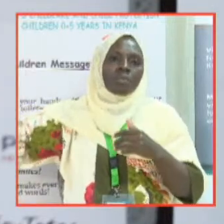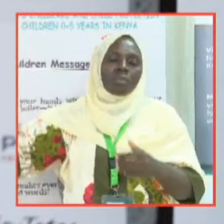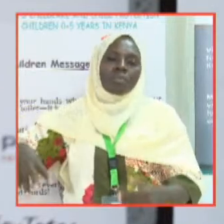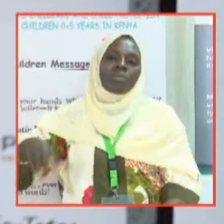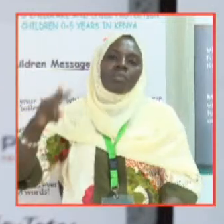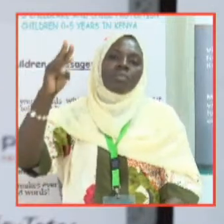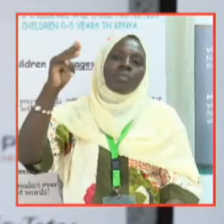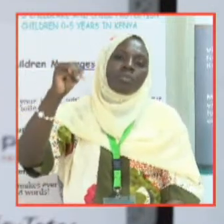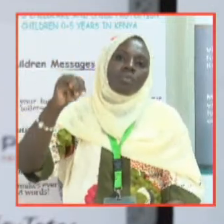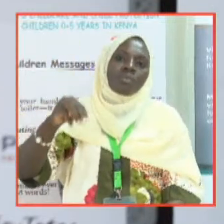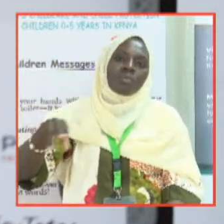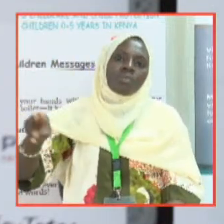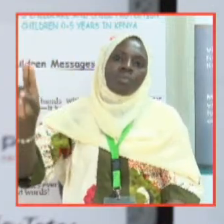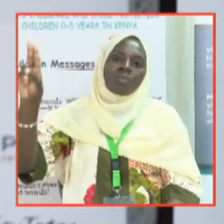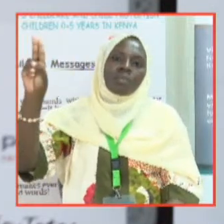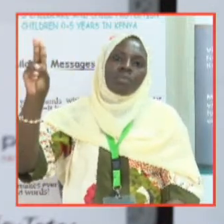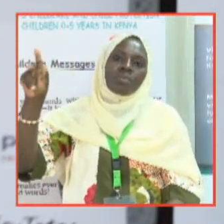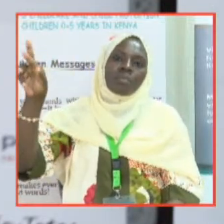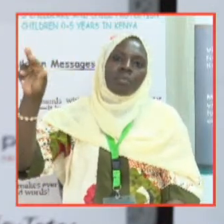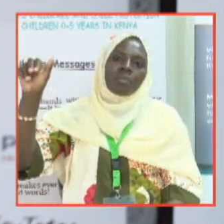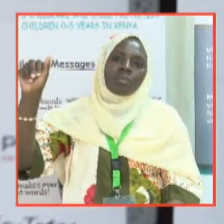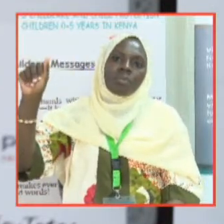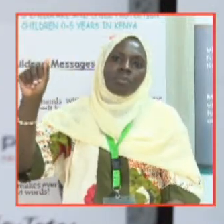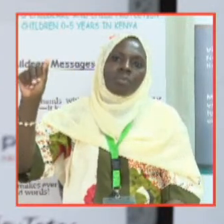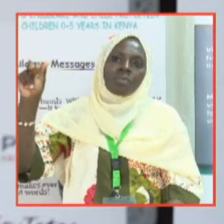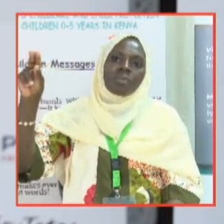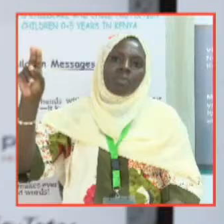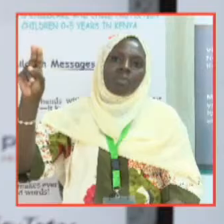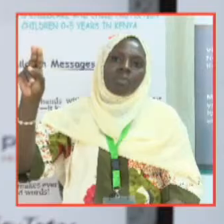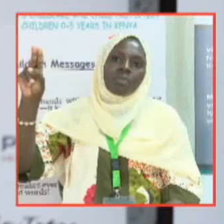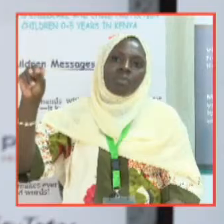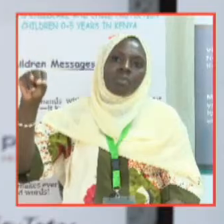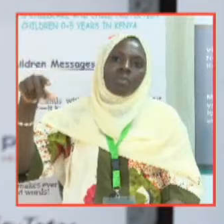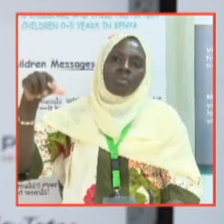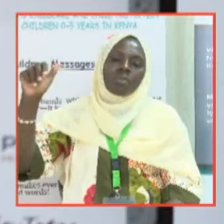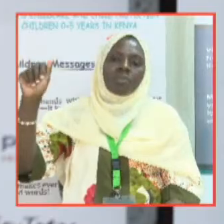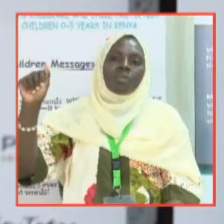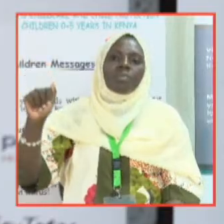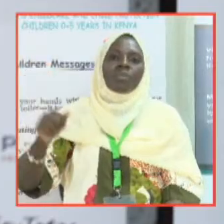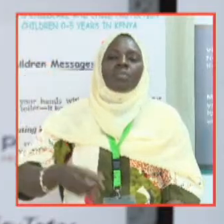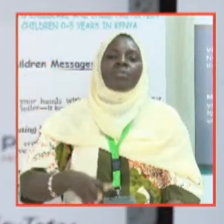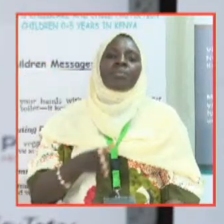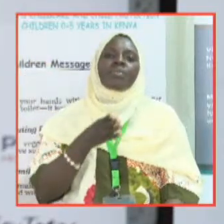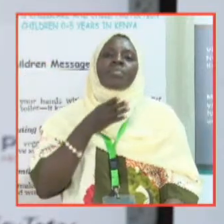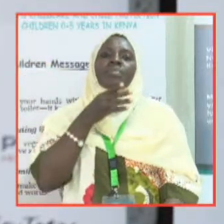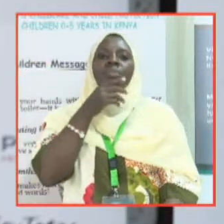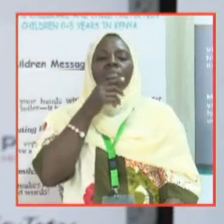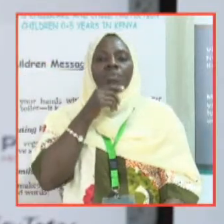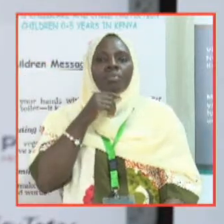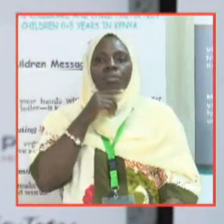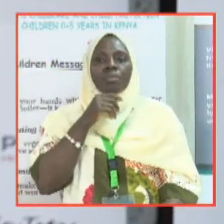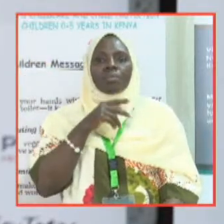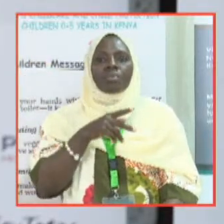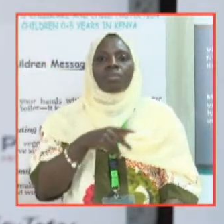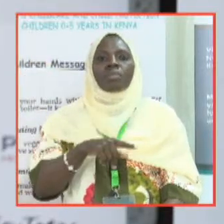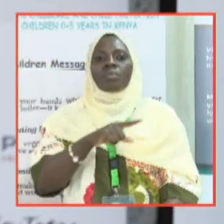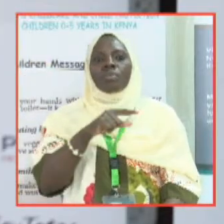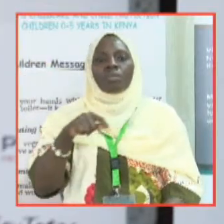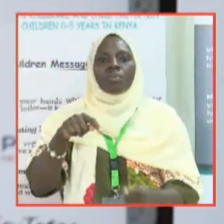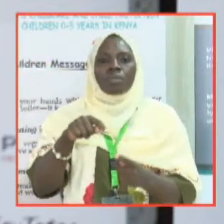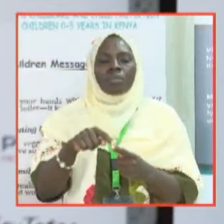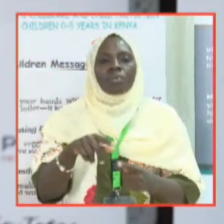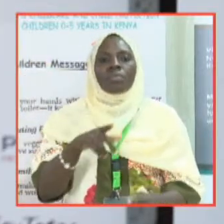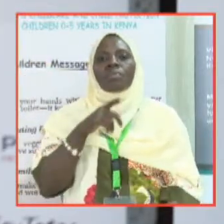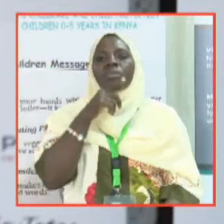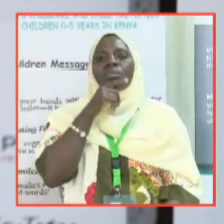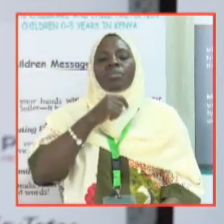plan on a program they call Father-to-Father Support Group. All the other 46 counties did not have that,